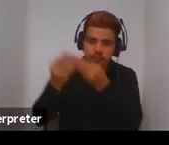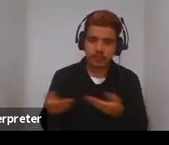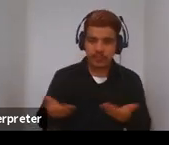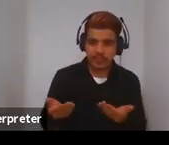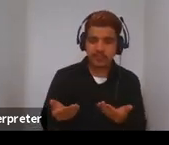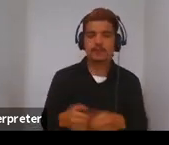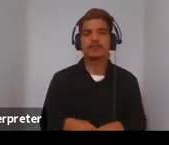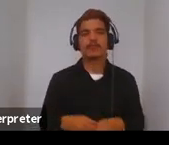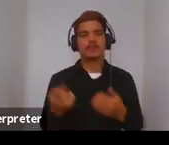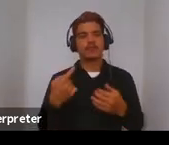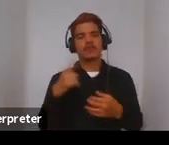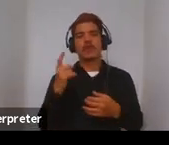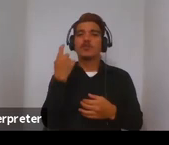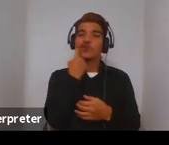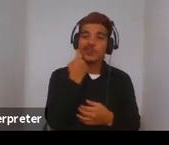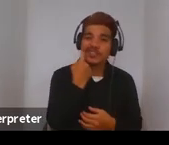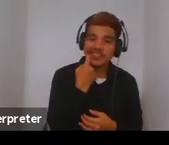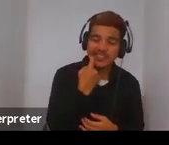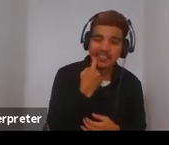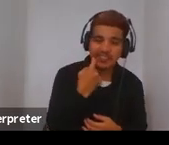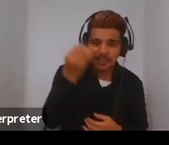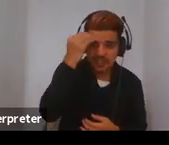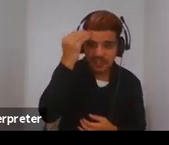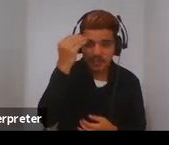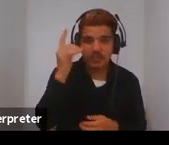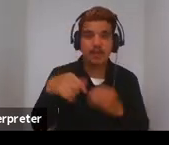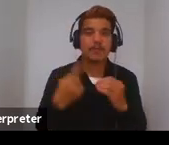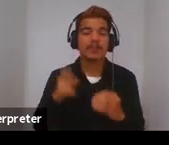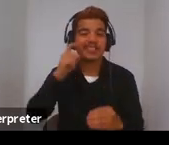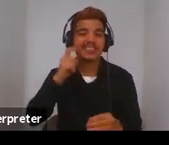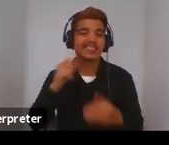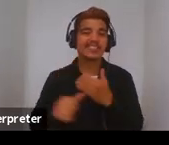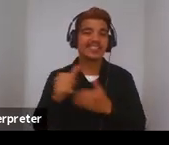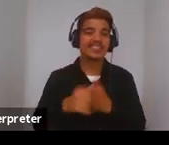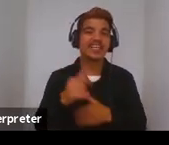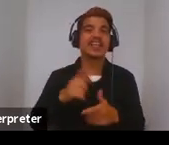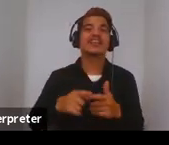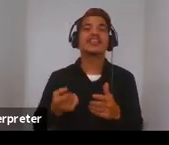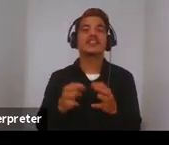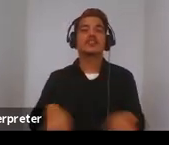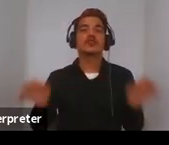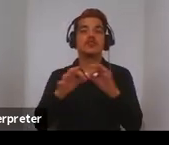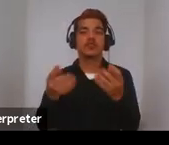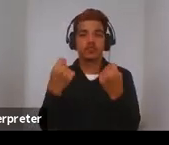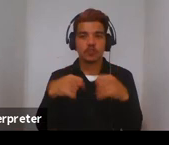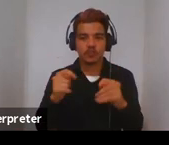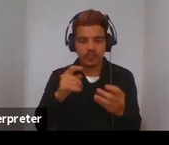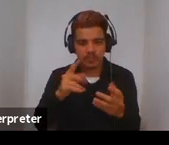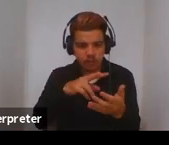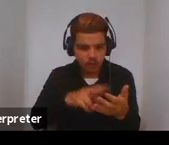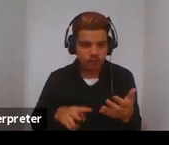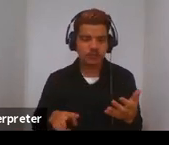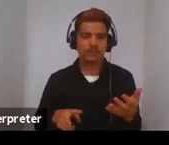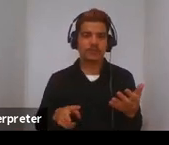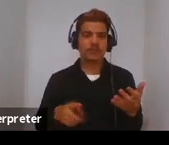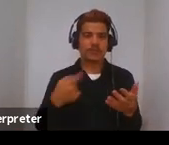up-to-date information about sexual violence. Then it's important to try and read information and fact sheets just so